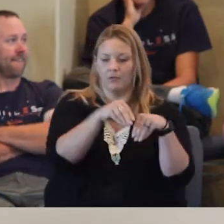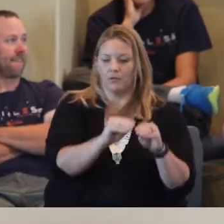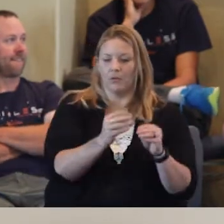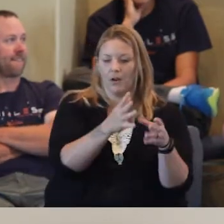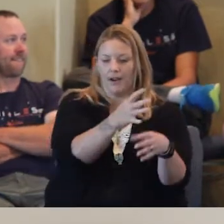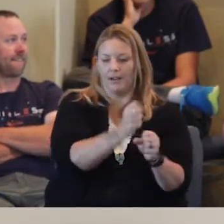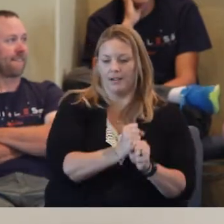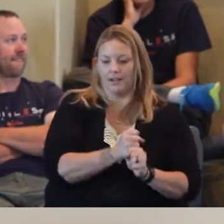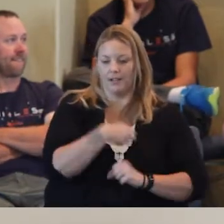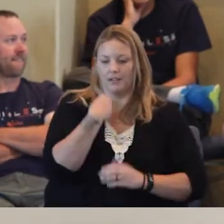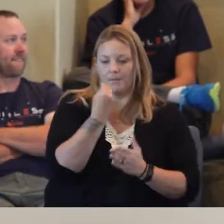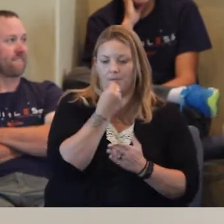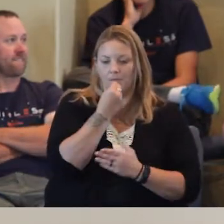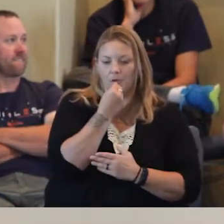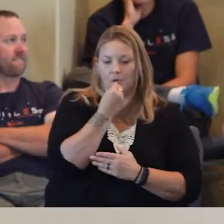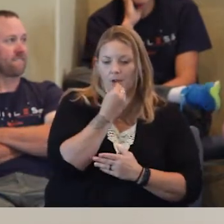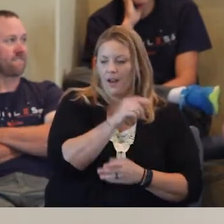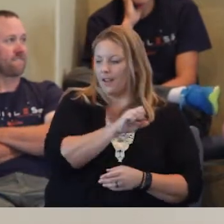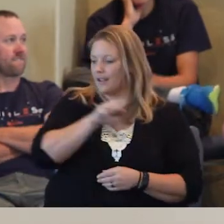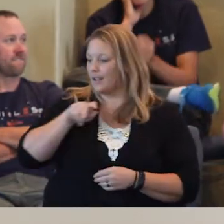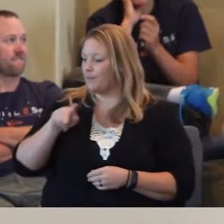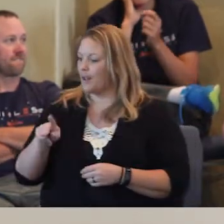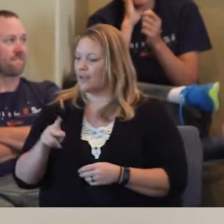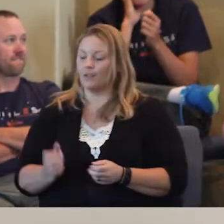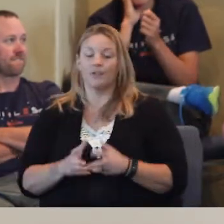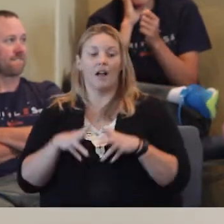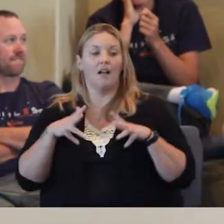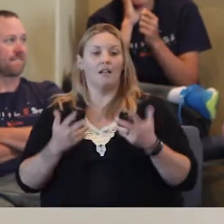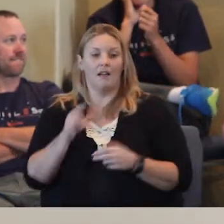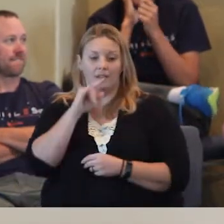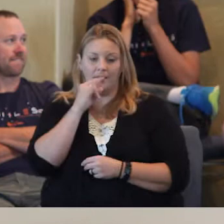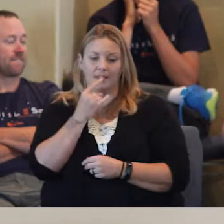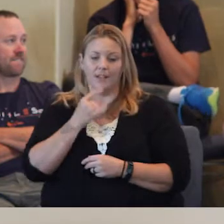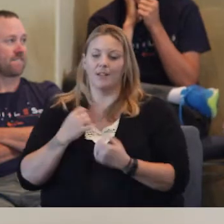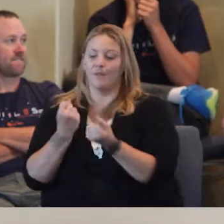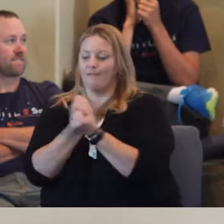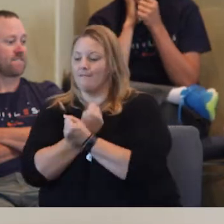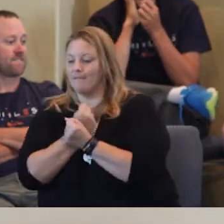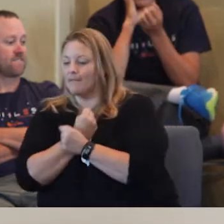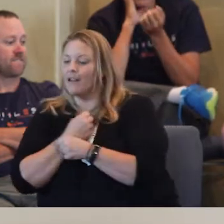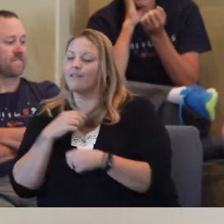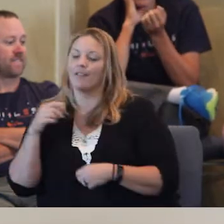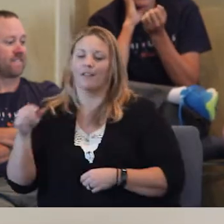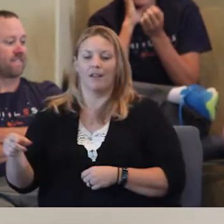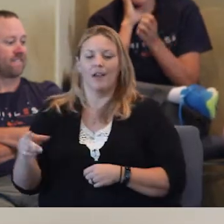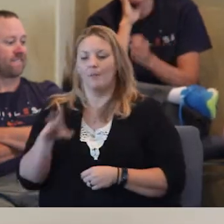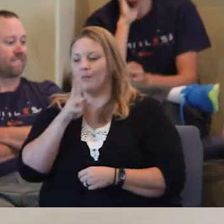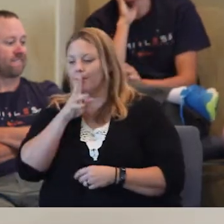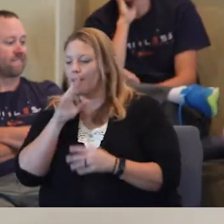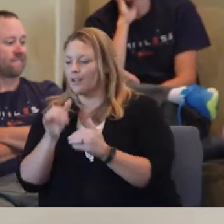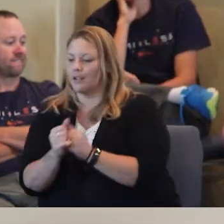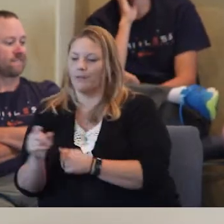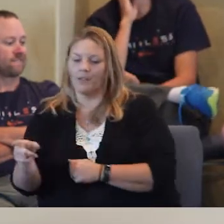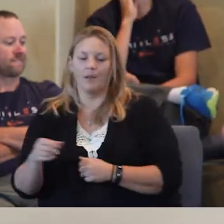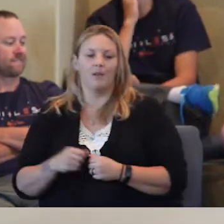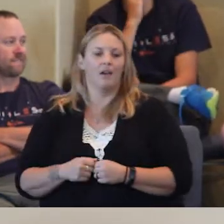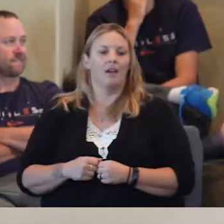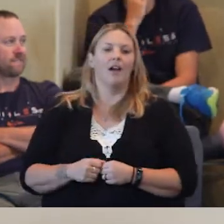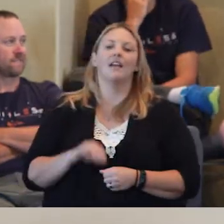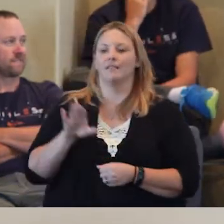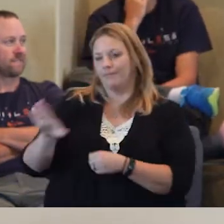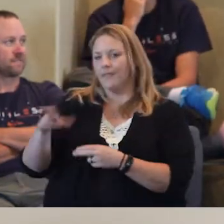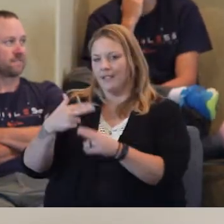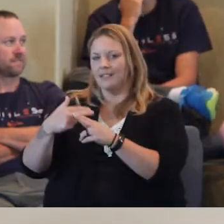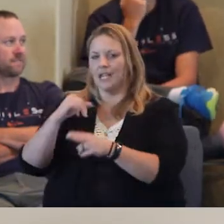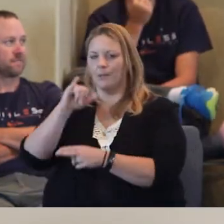to get him some food, I came back and a whole bunch of these kids were just loving on him and listening to him and talking to him. And when I came out